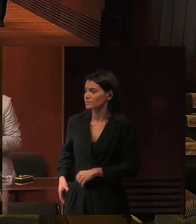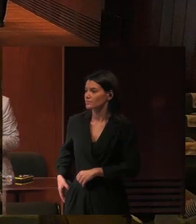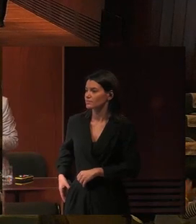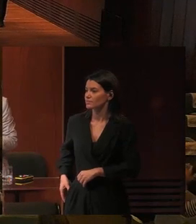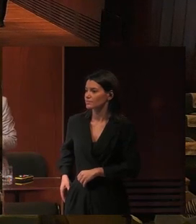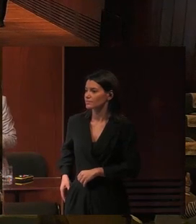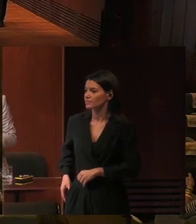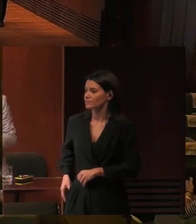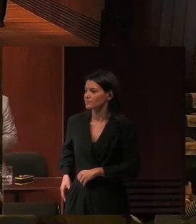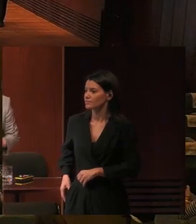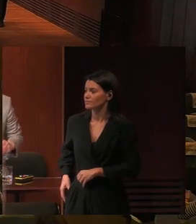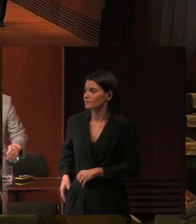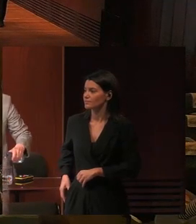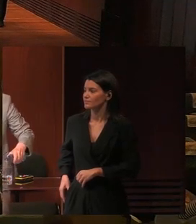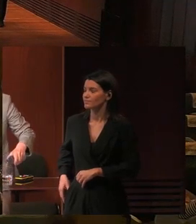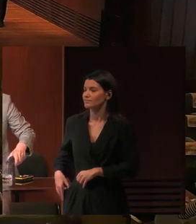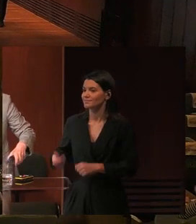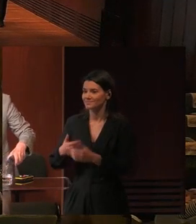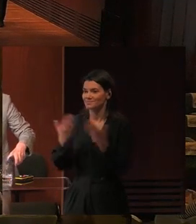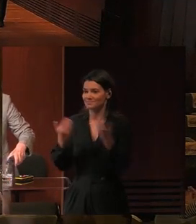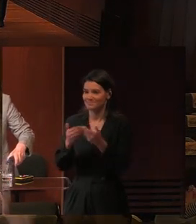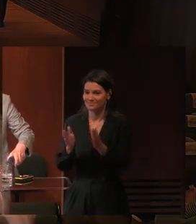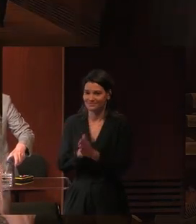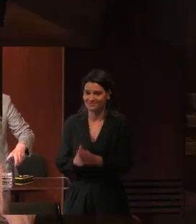Hello, everybody.